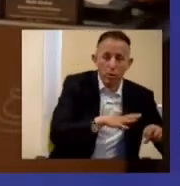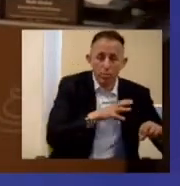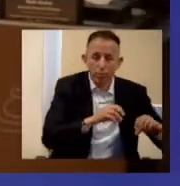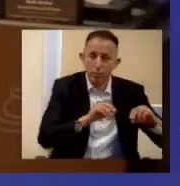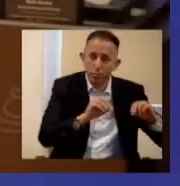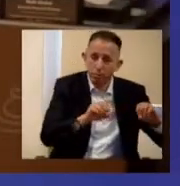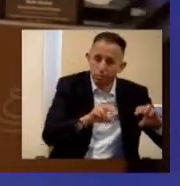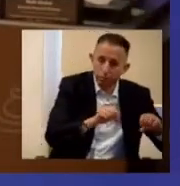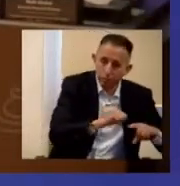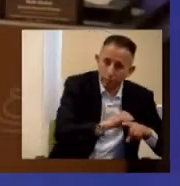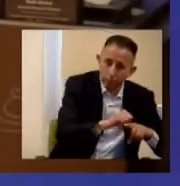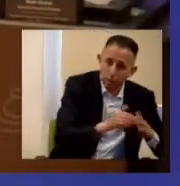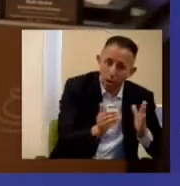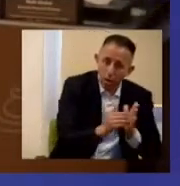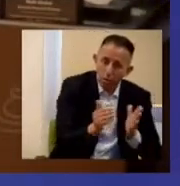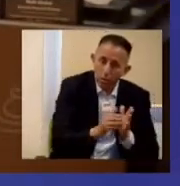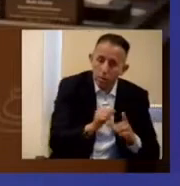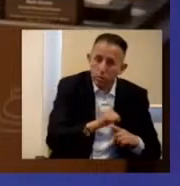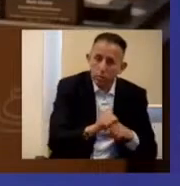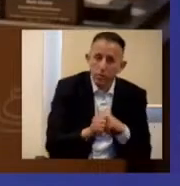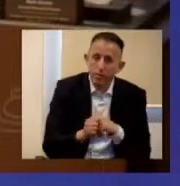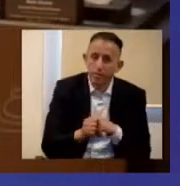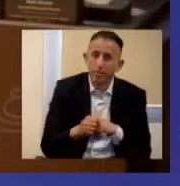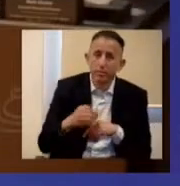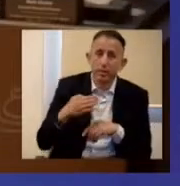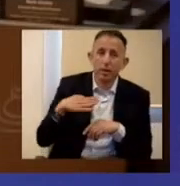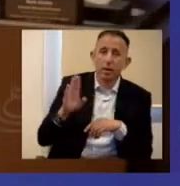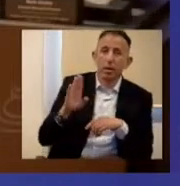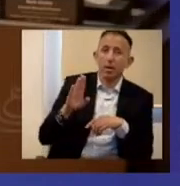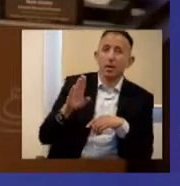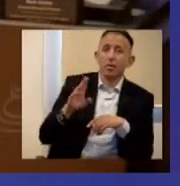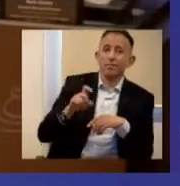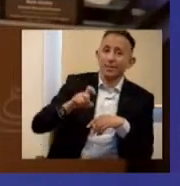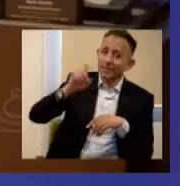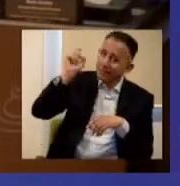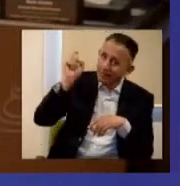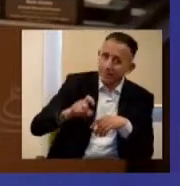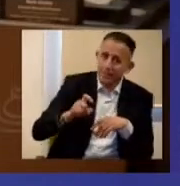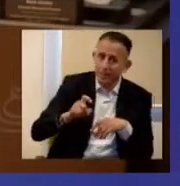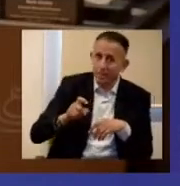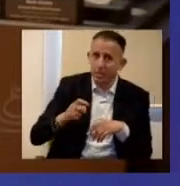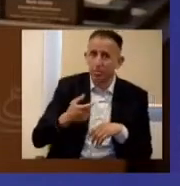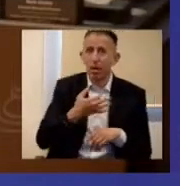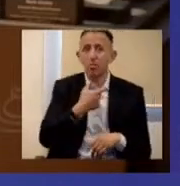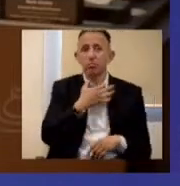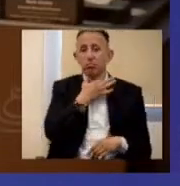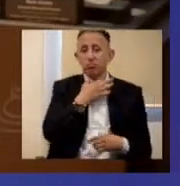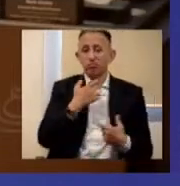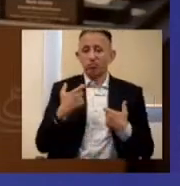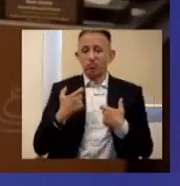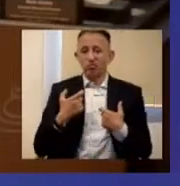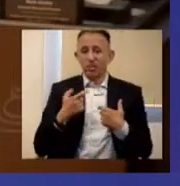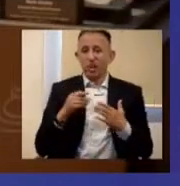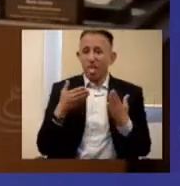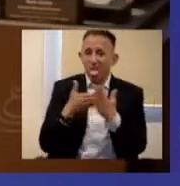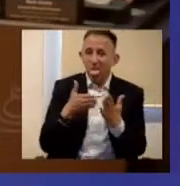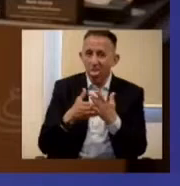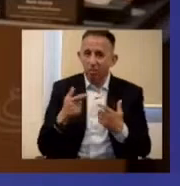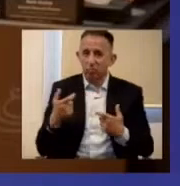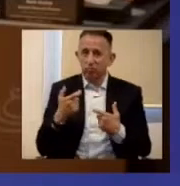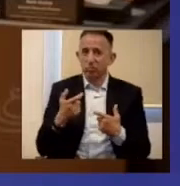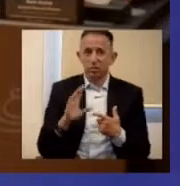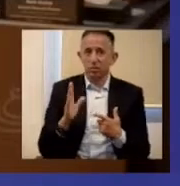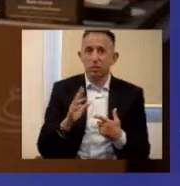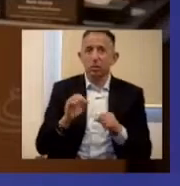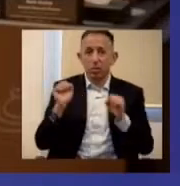ChatGPT, the next day or the next week, it is available to millions, hundreds of millions